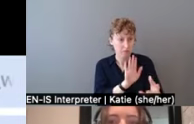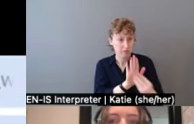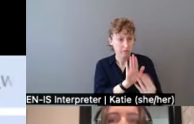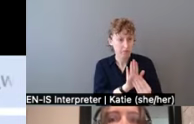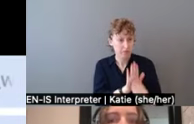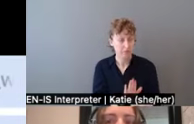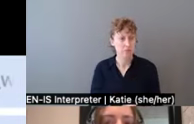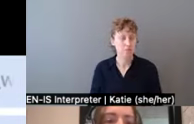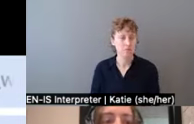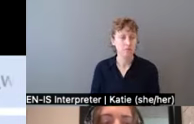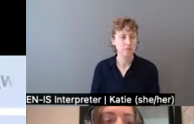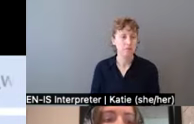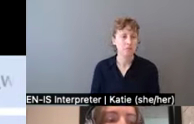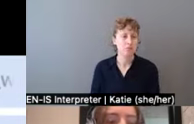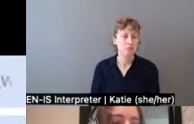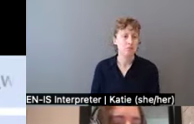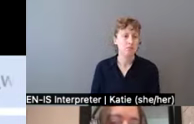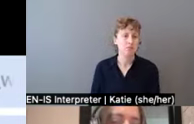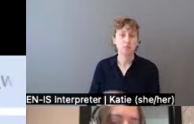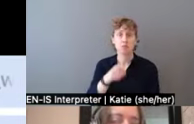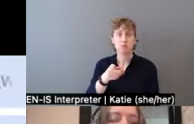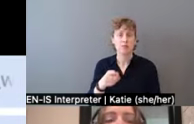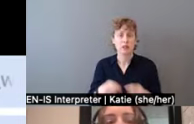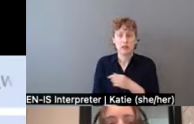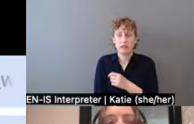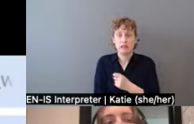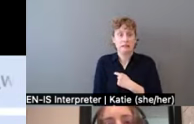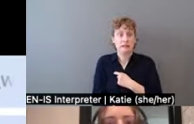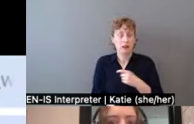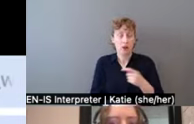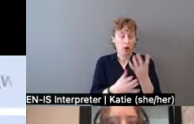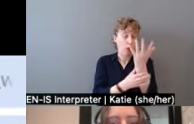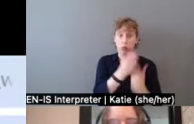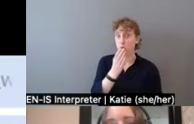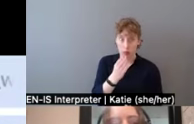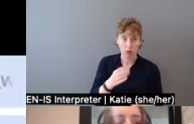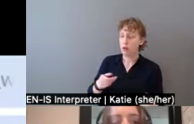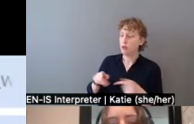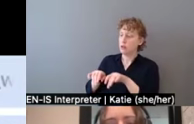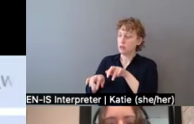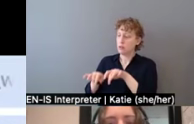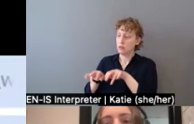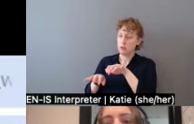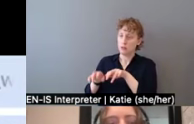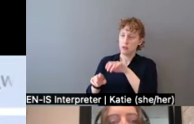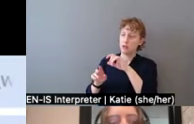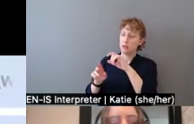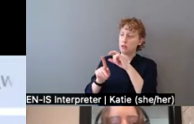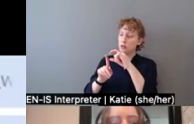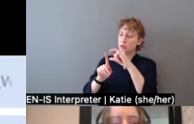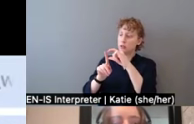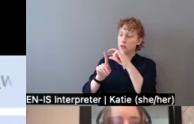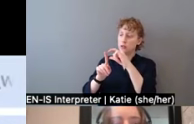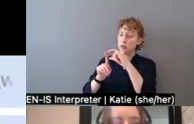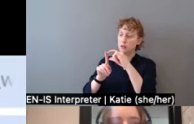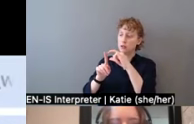you can also use another Word document, write your answers there, and then go back to the application template, copy paste them on the